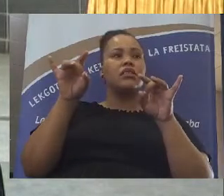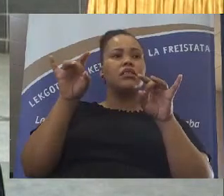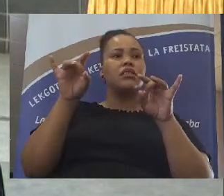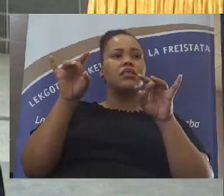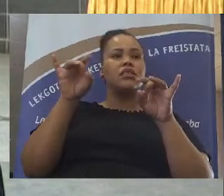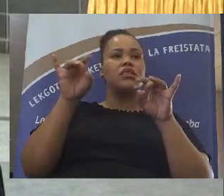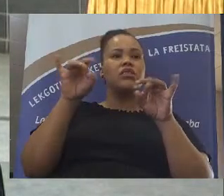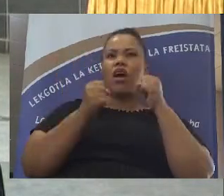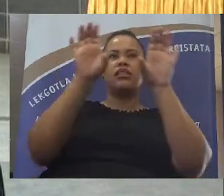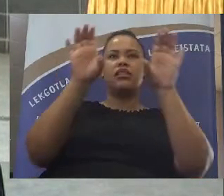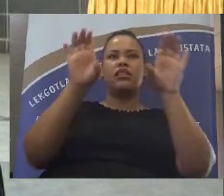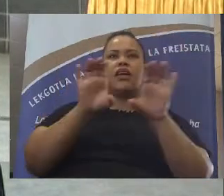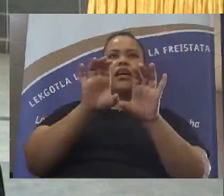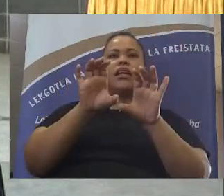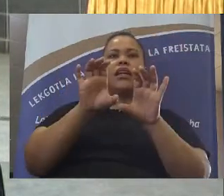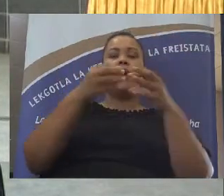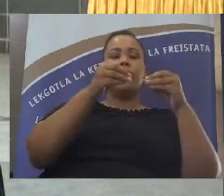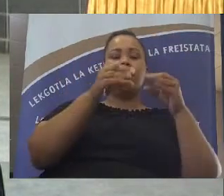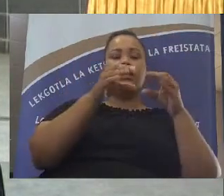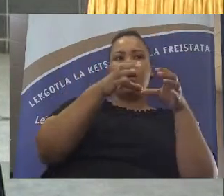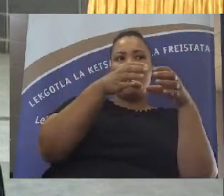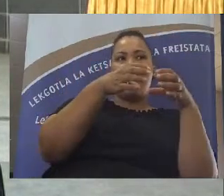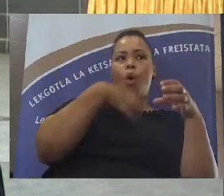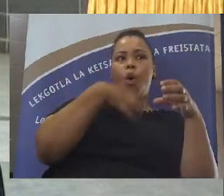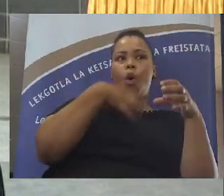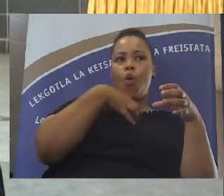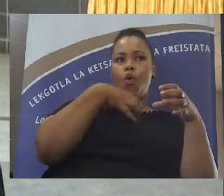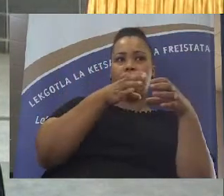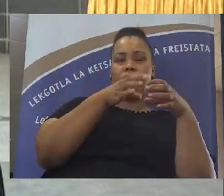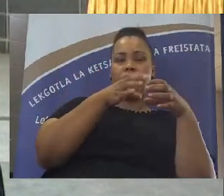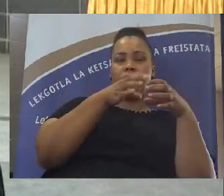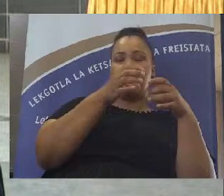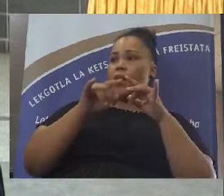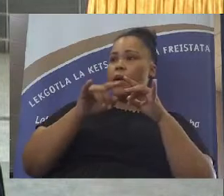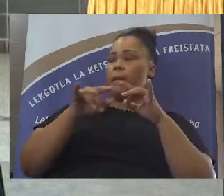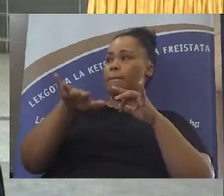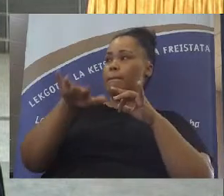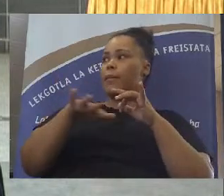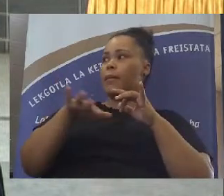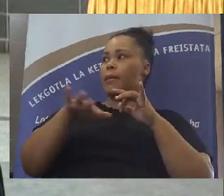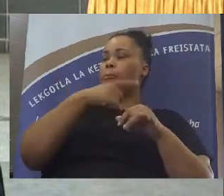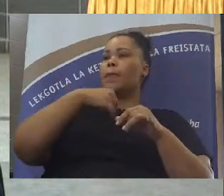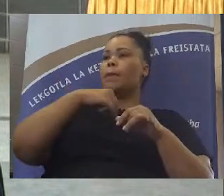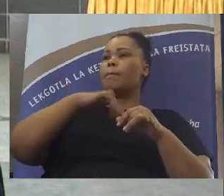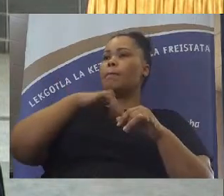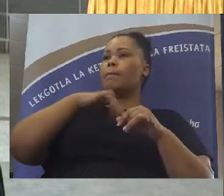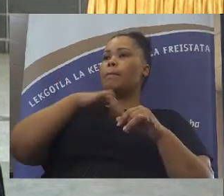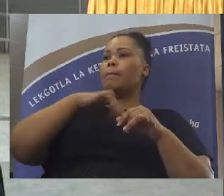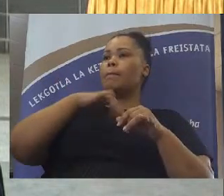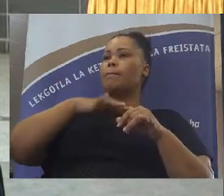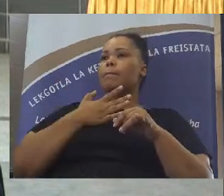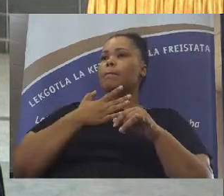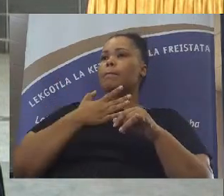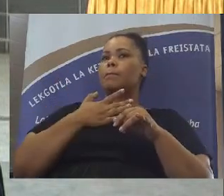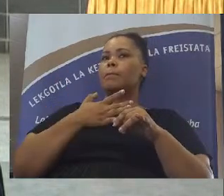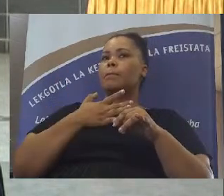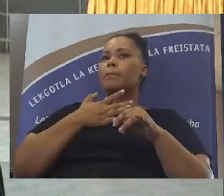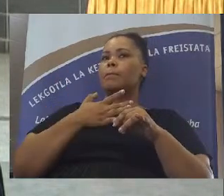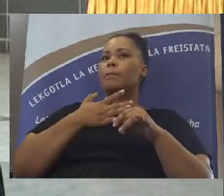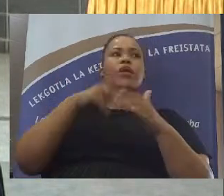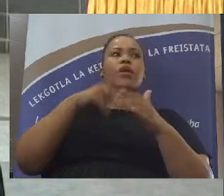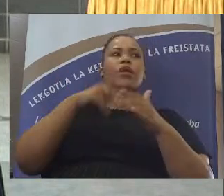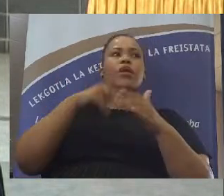You find that small business owners, we now from this neighborhood, we would like to also like have a hand in the